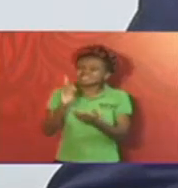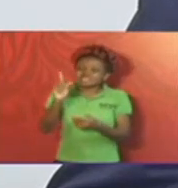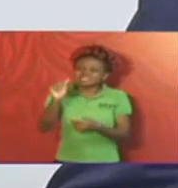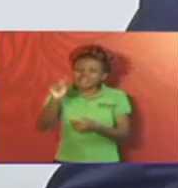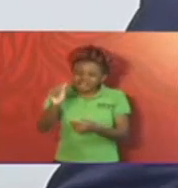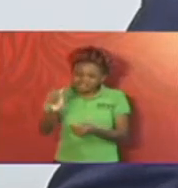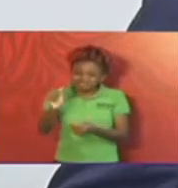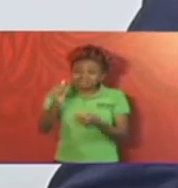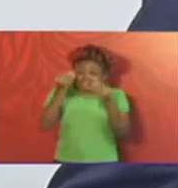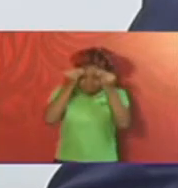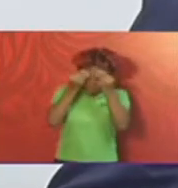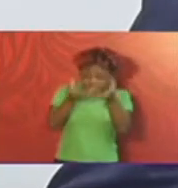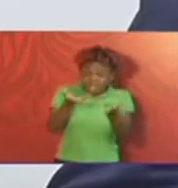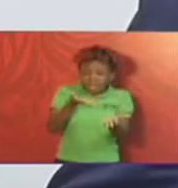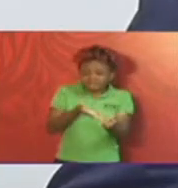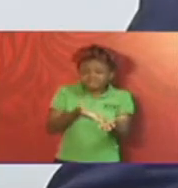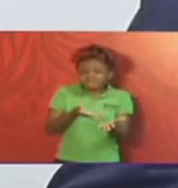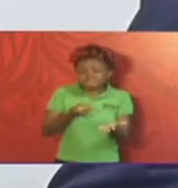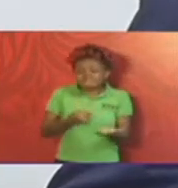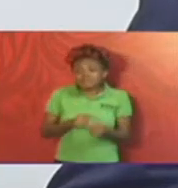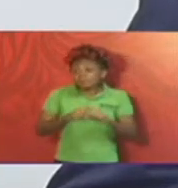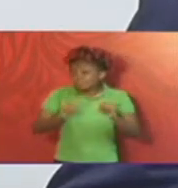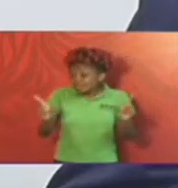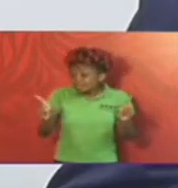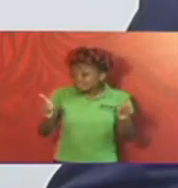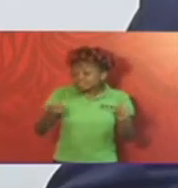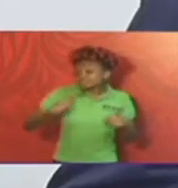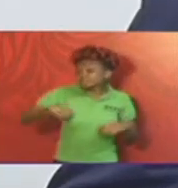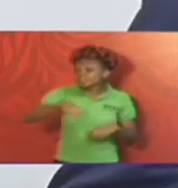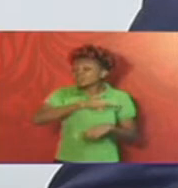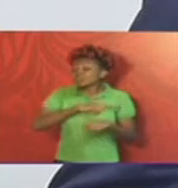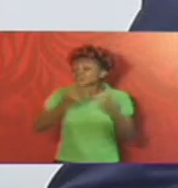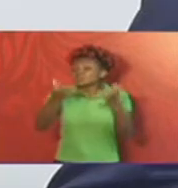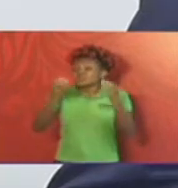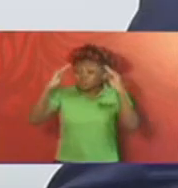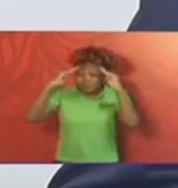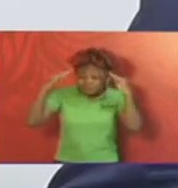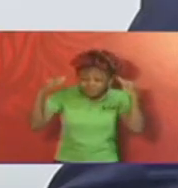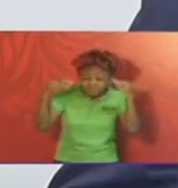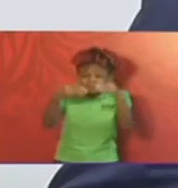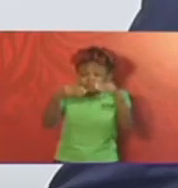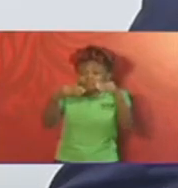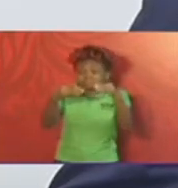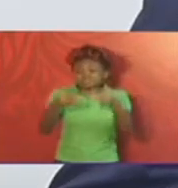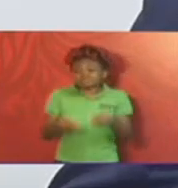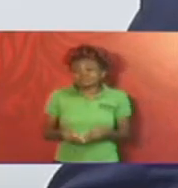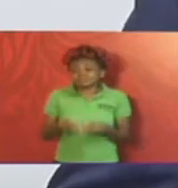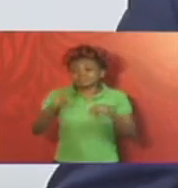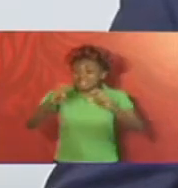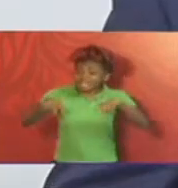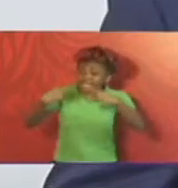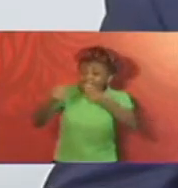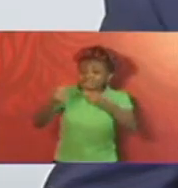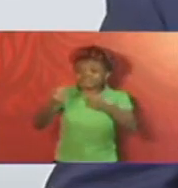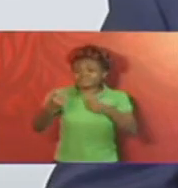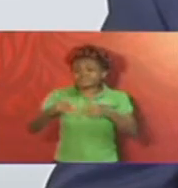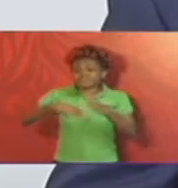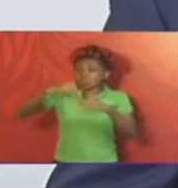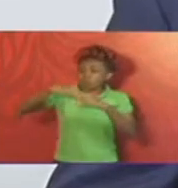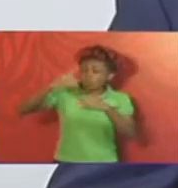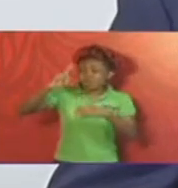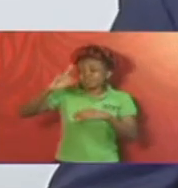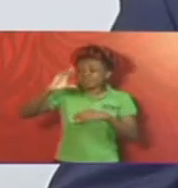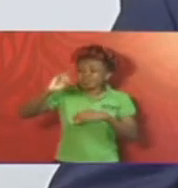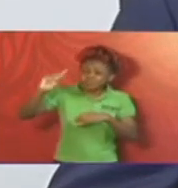figures. We have prioritized these areas for 100,000. So that's our priority, to reach